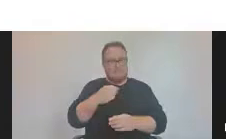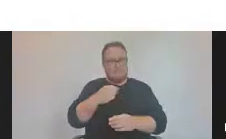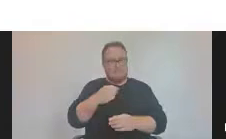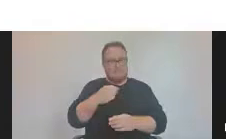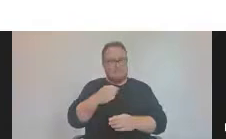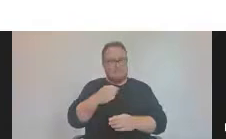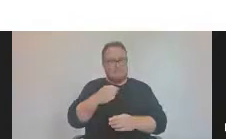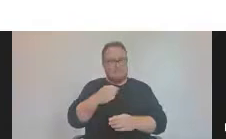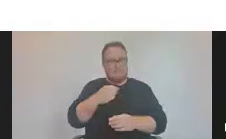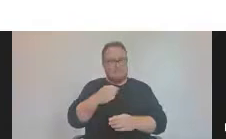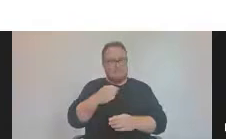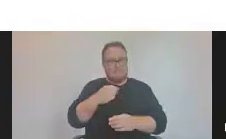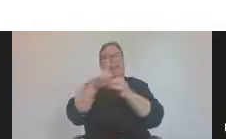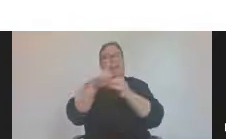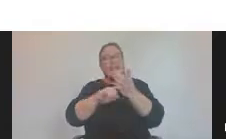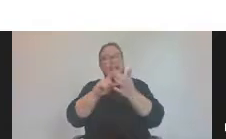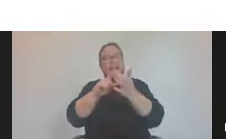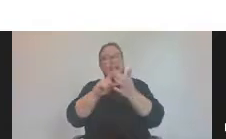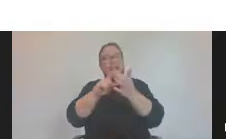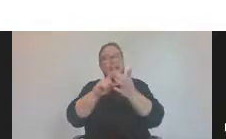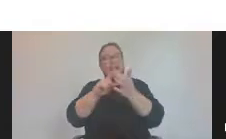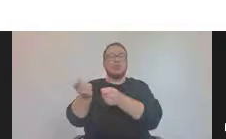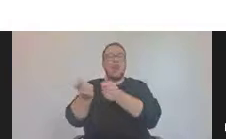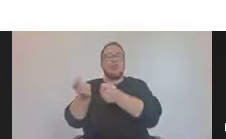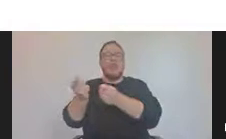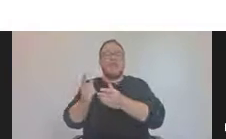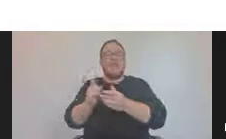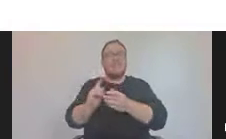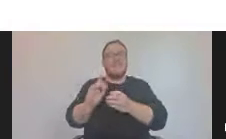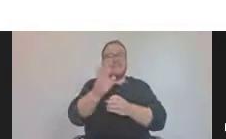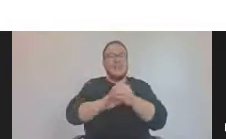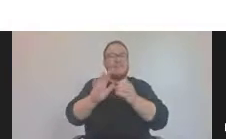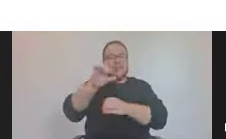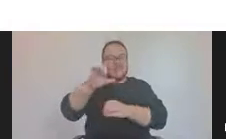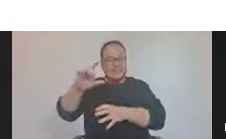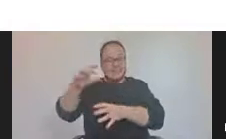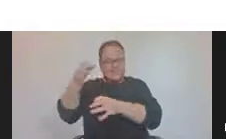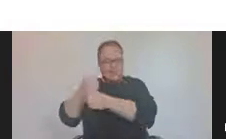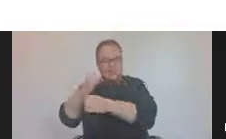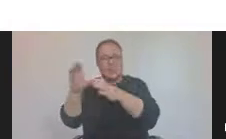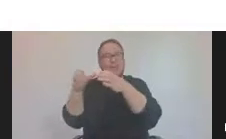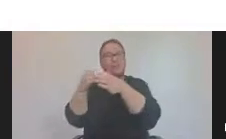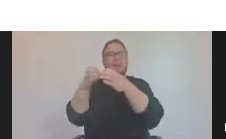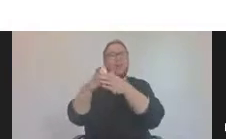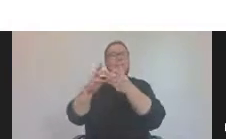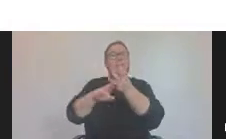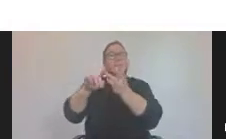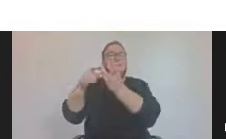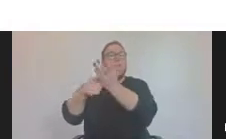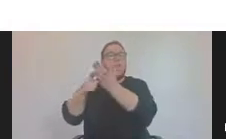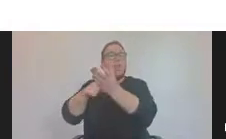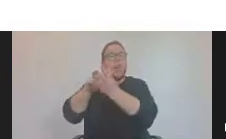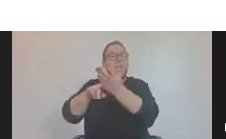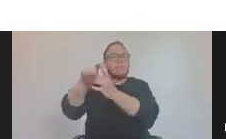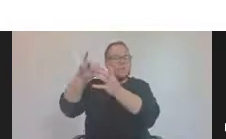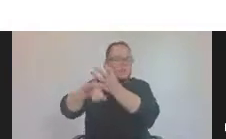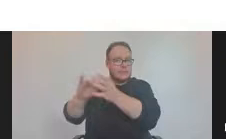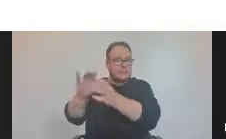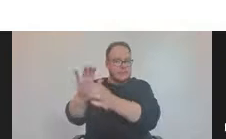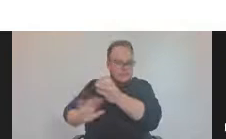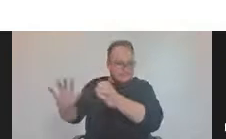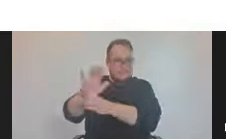Staffordshire CCG Clinical Commissioning Group and a GP in the Staffordshire Moorlands. And I'm also the